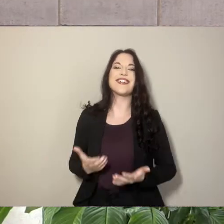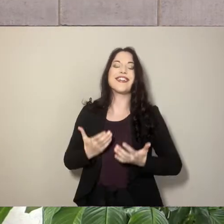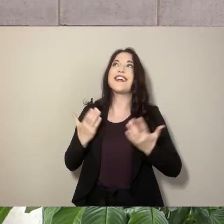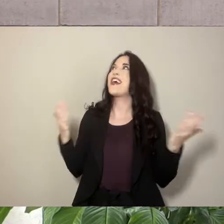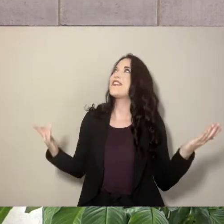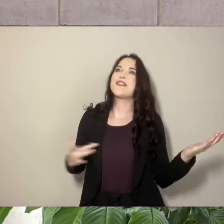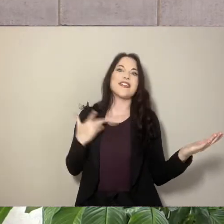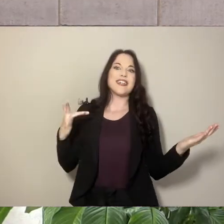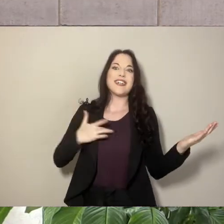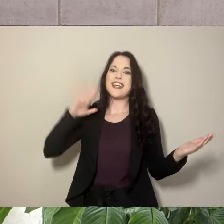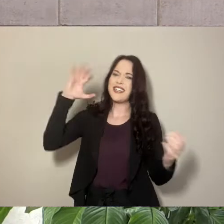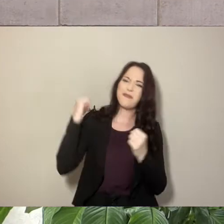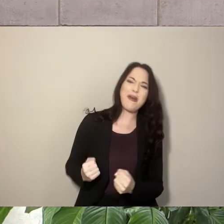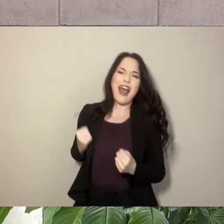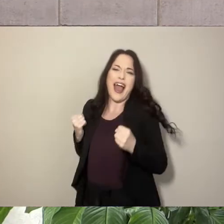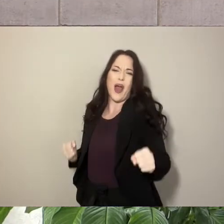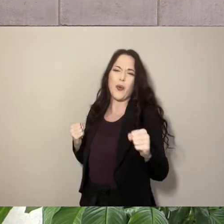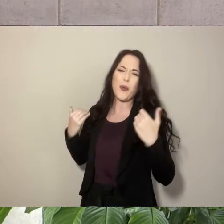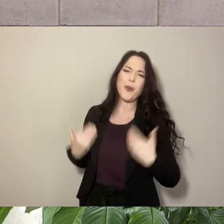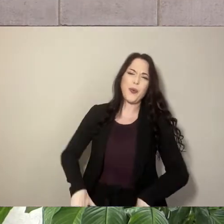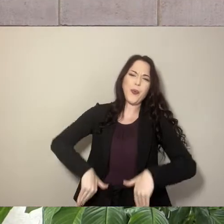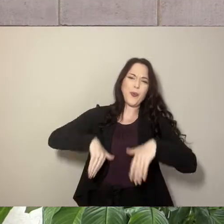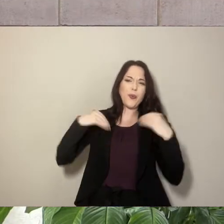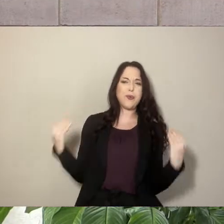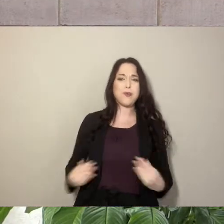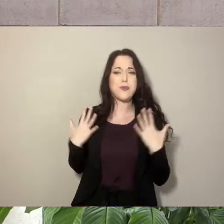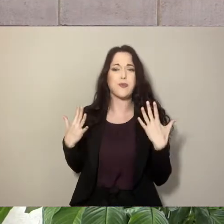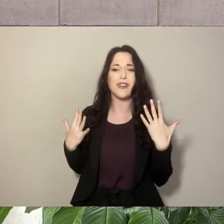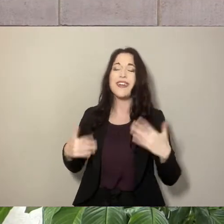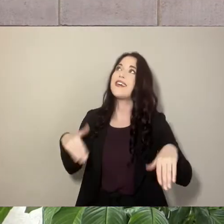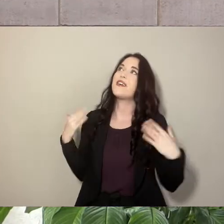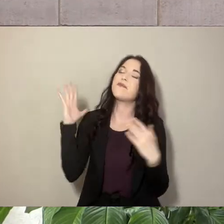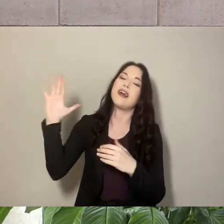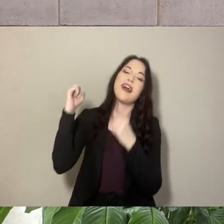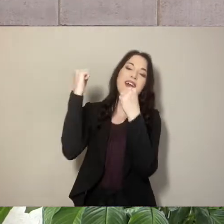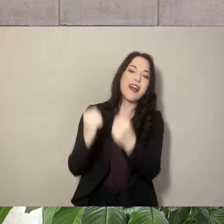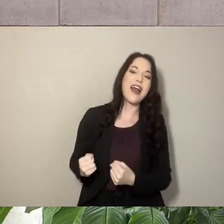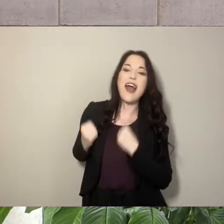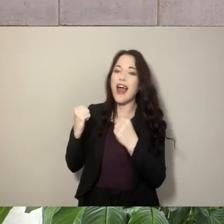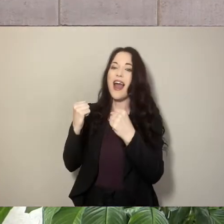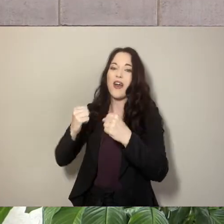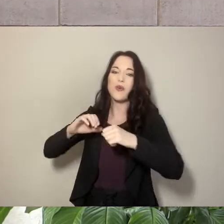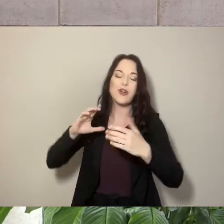I feel it in the atmosphere. The power of.